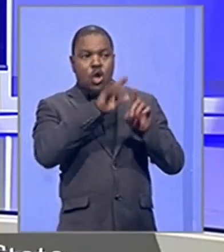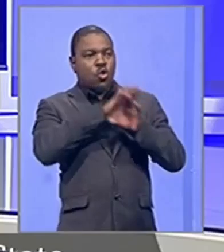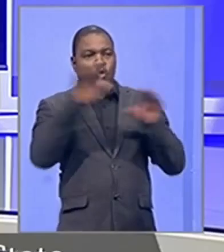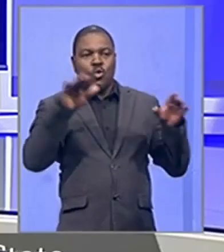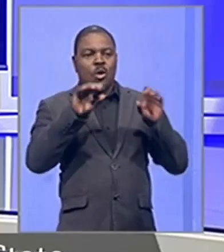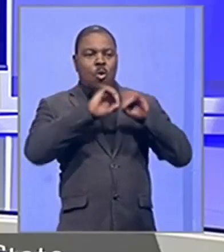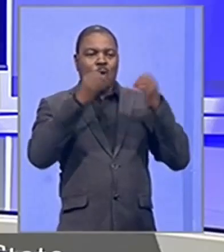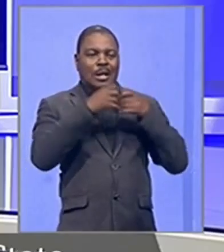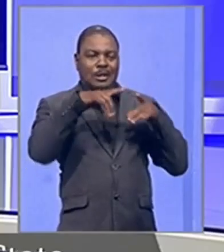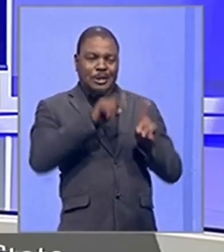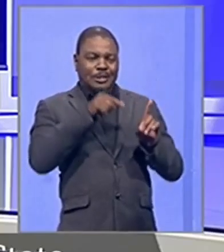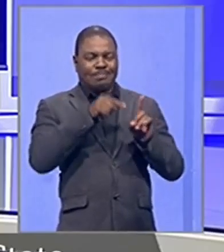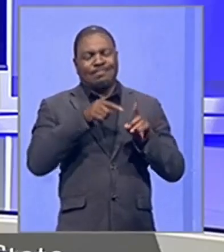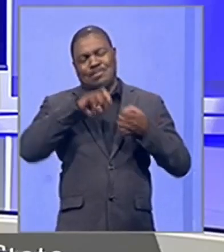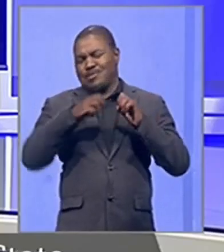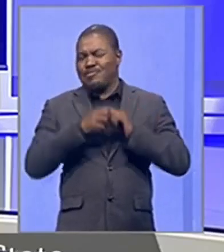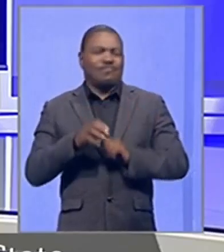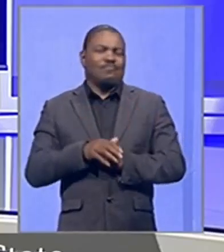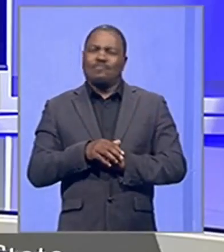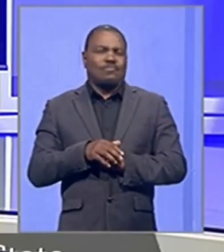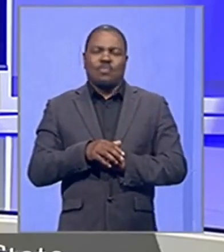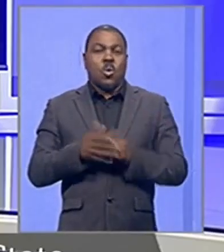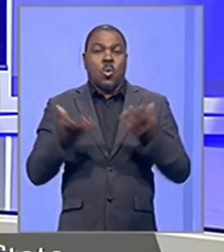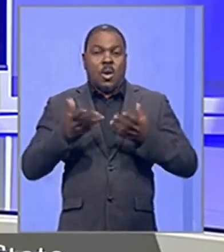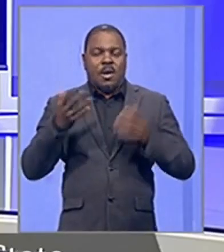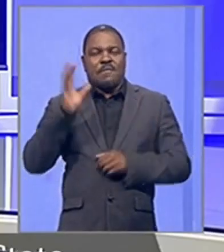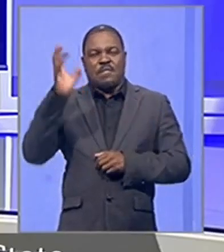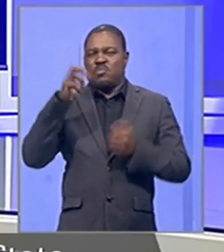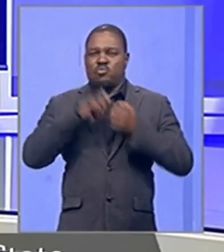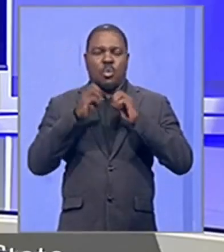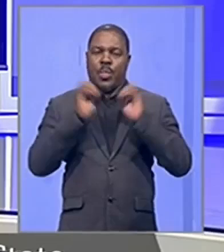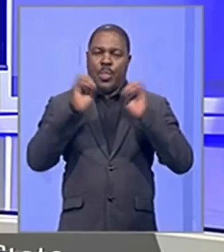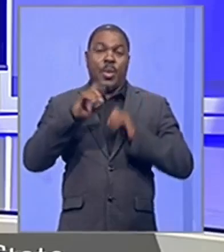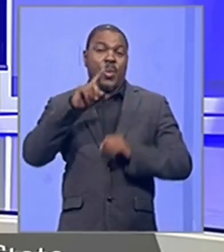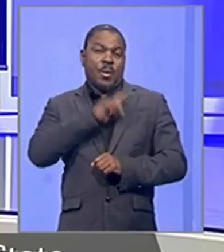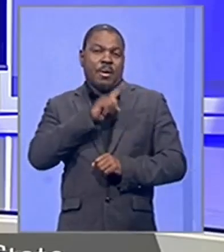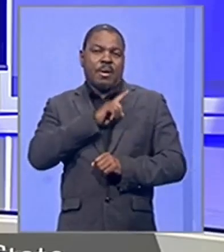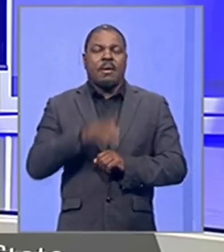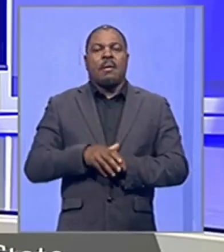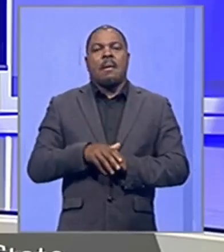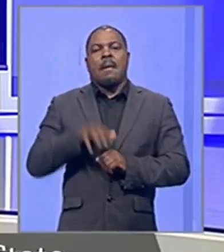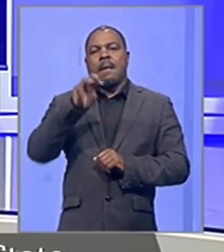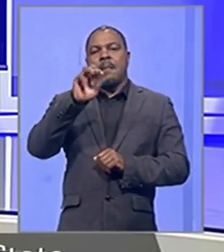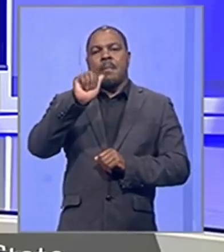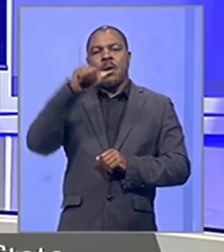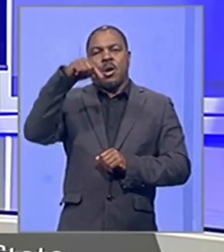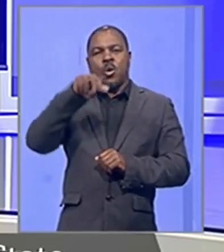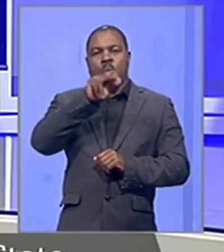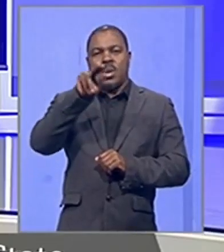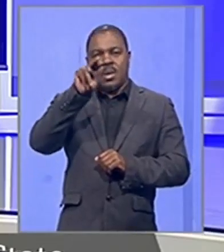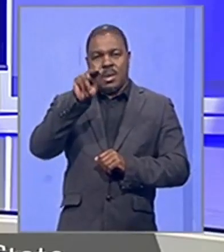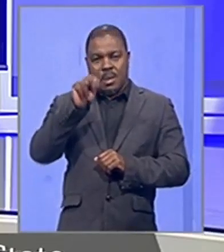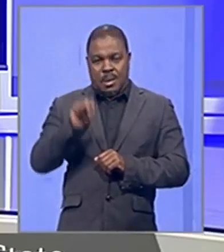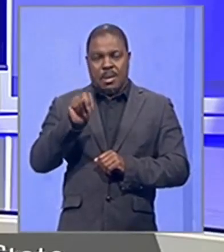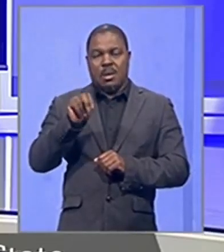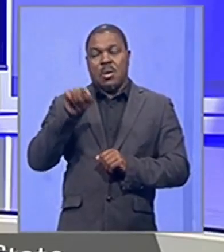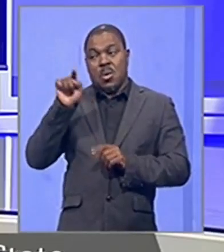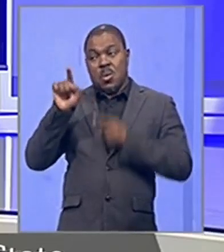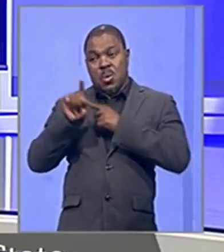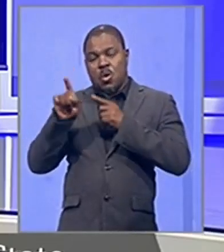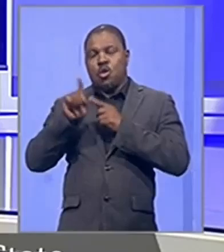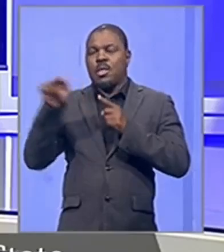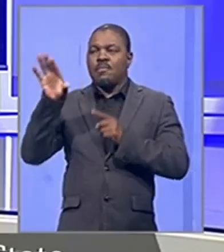se be hloba boroko ga kalo ka profenseng ya Free State. Se se latela morago ga gore McQueen Letsoha Mathae